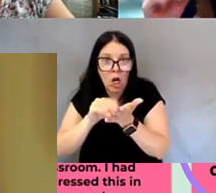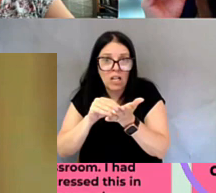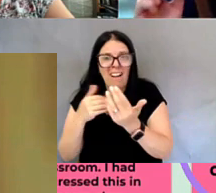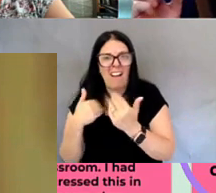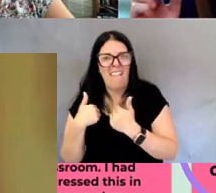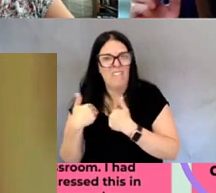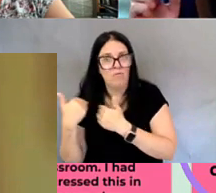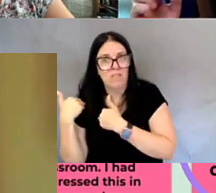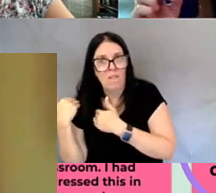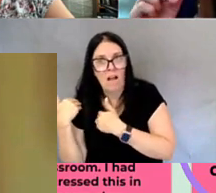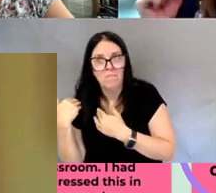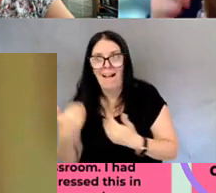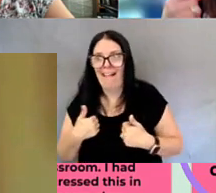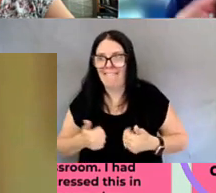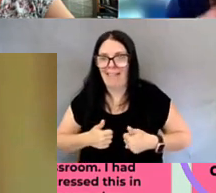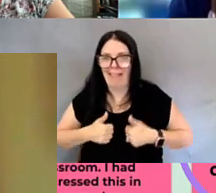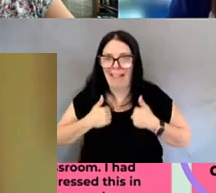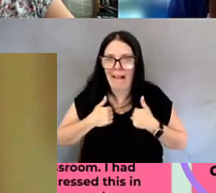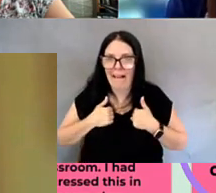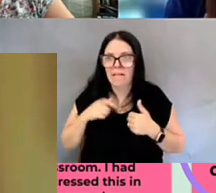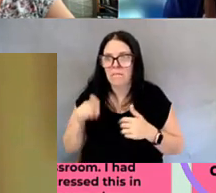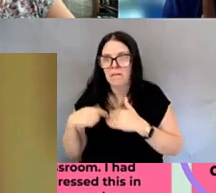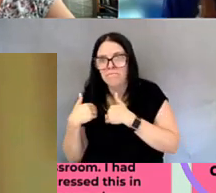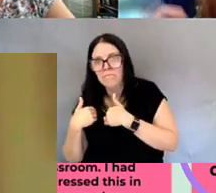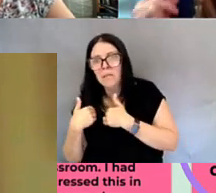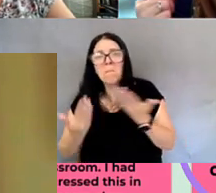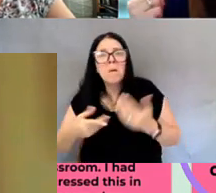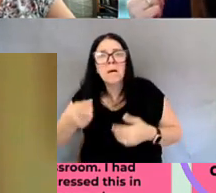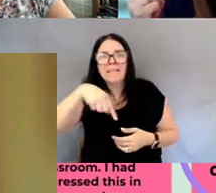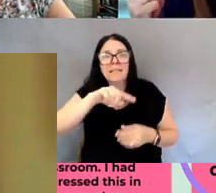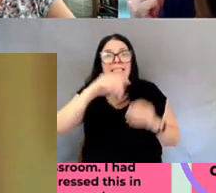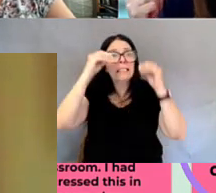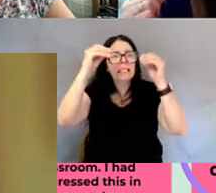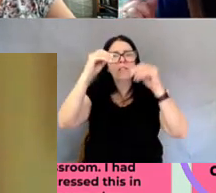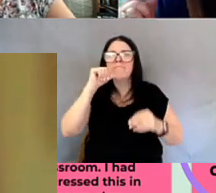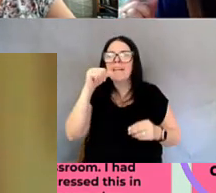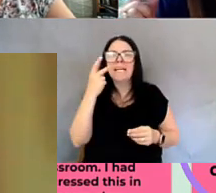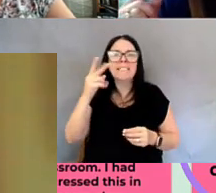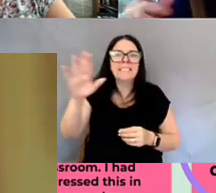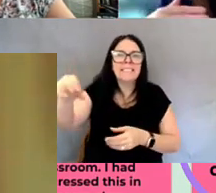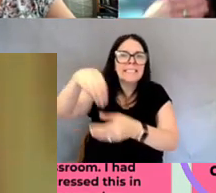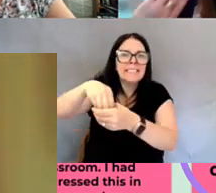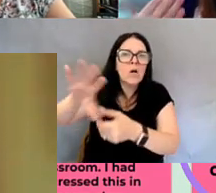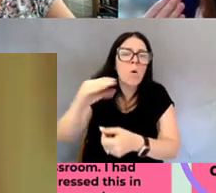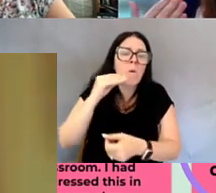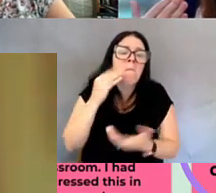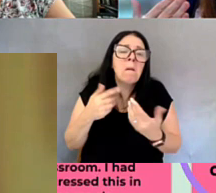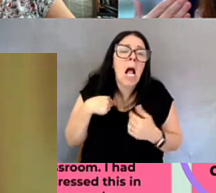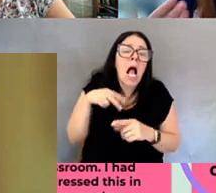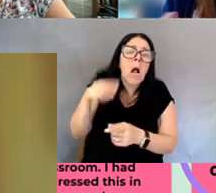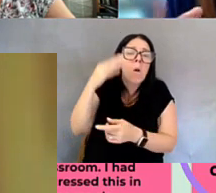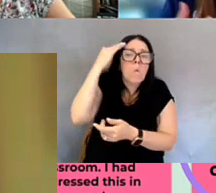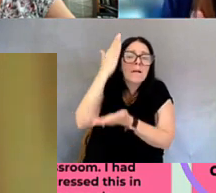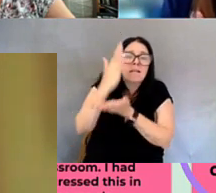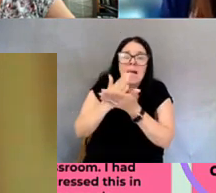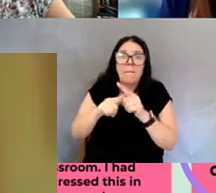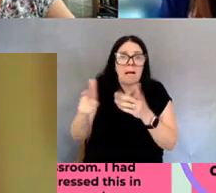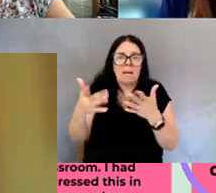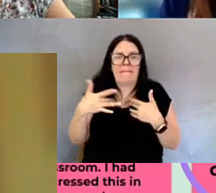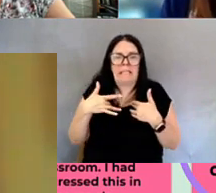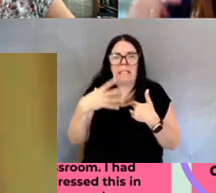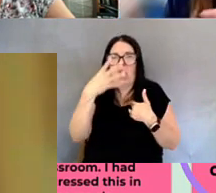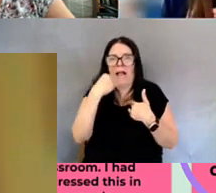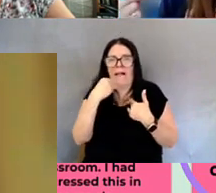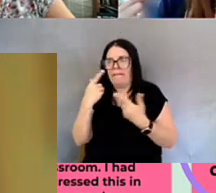responsibilities, realities we might not know about or we might have an idea about that prevent them from having their cameras